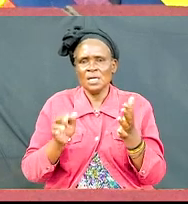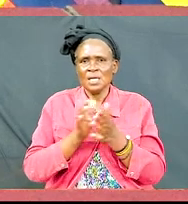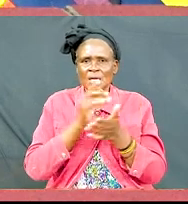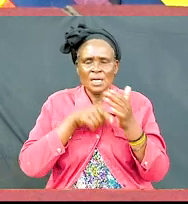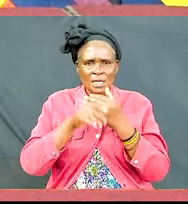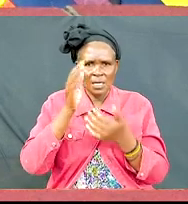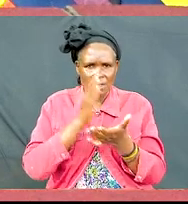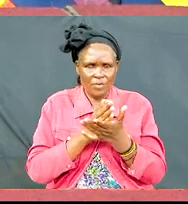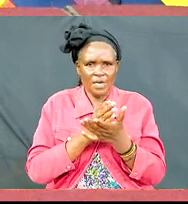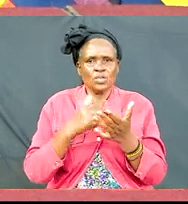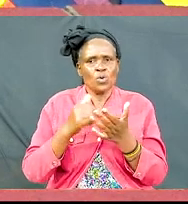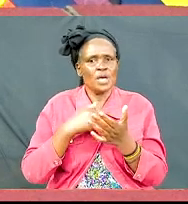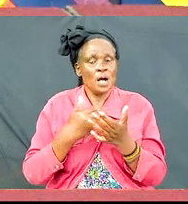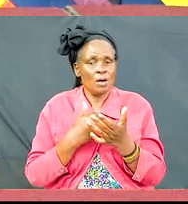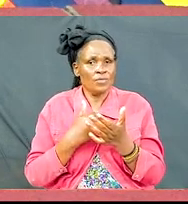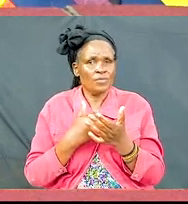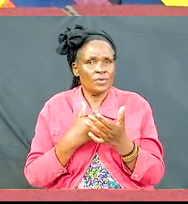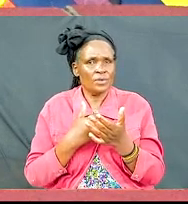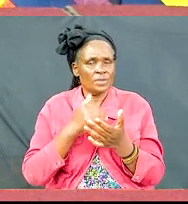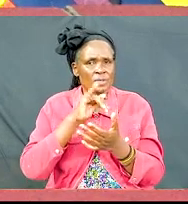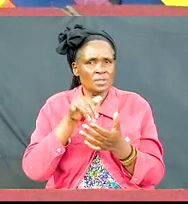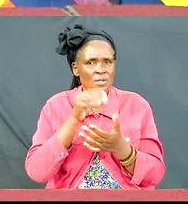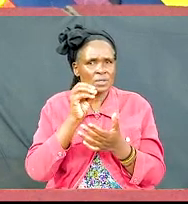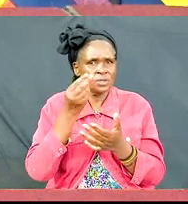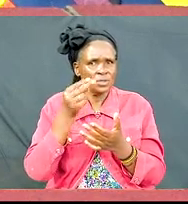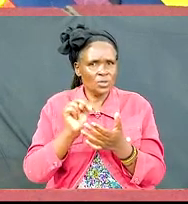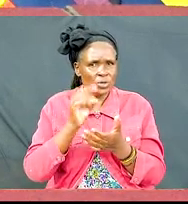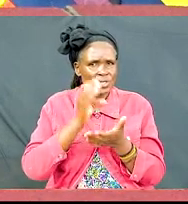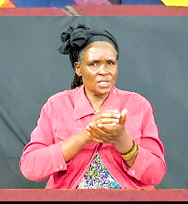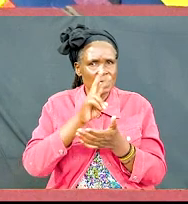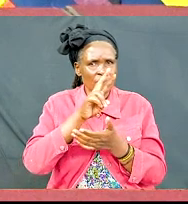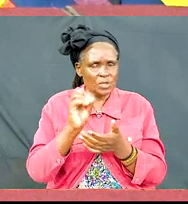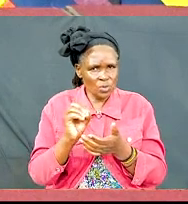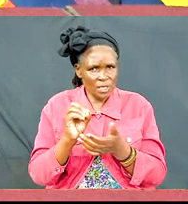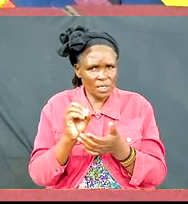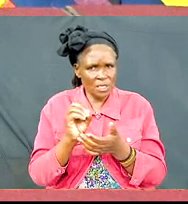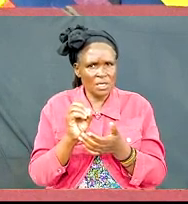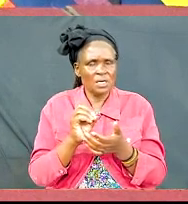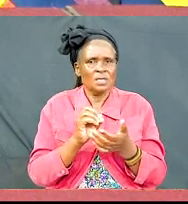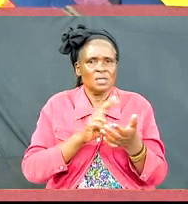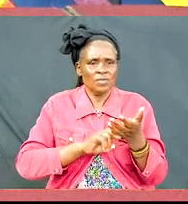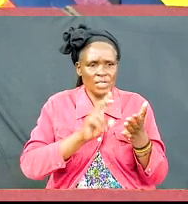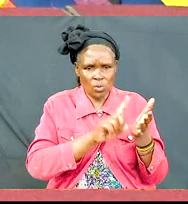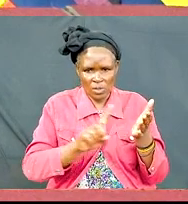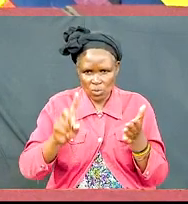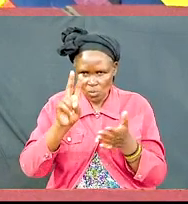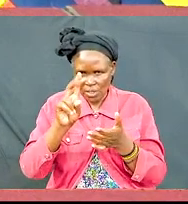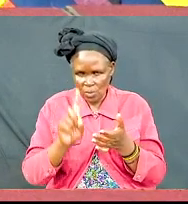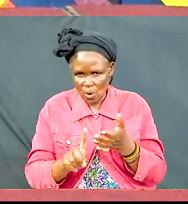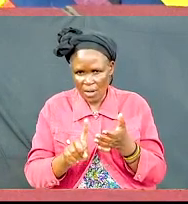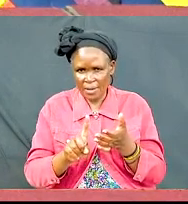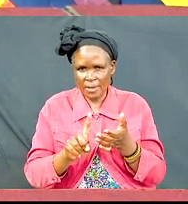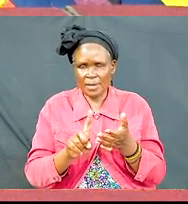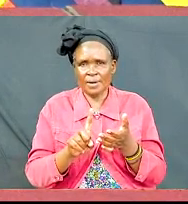confusion, we have John chapter 20, and we are looking at verse 1 to verse 21.